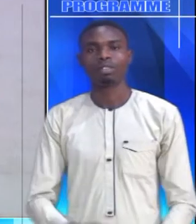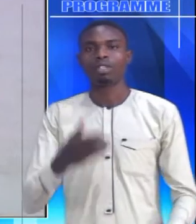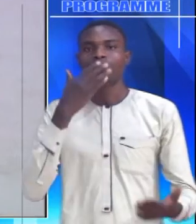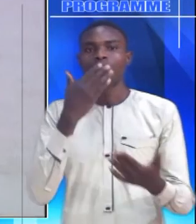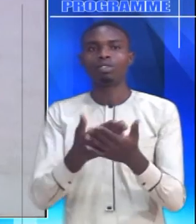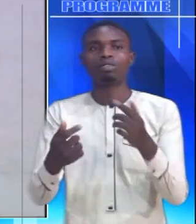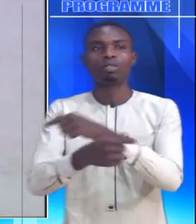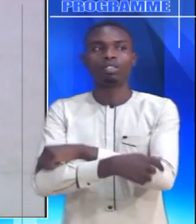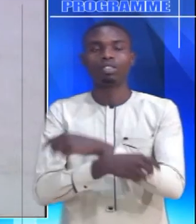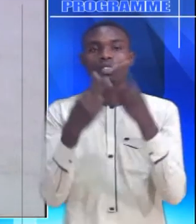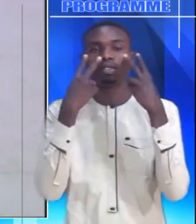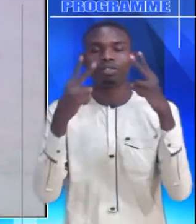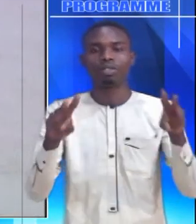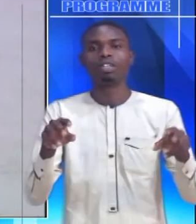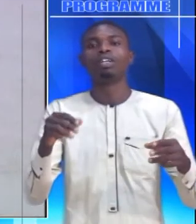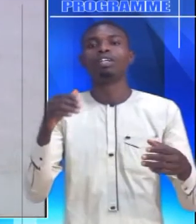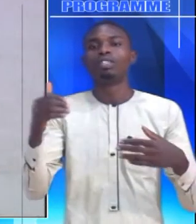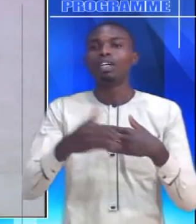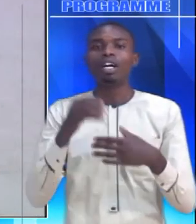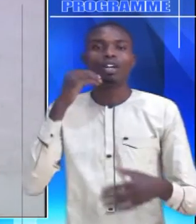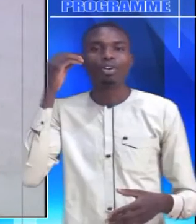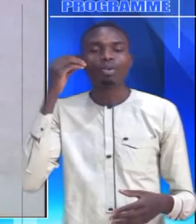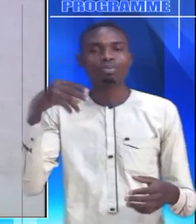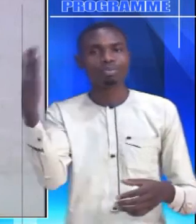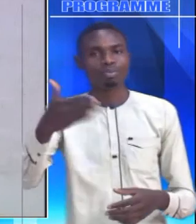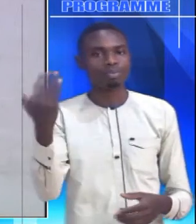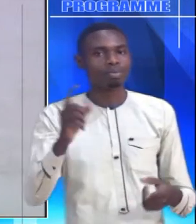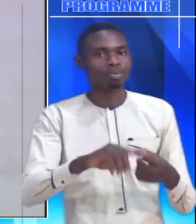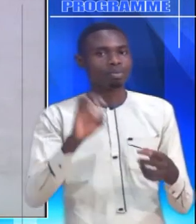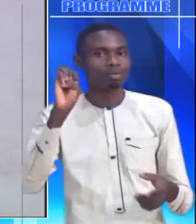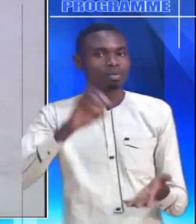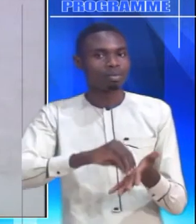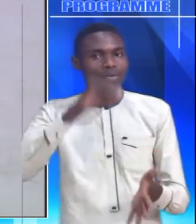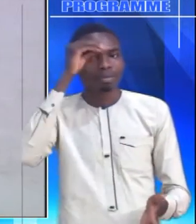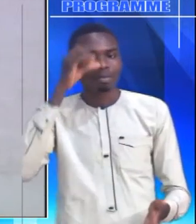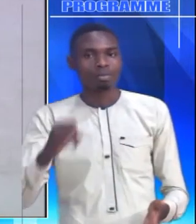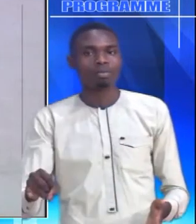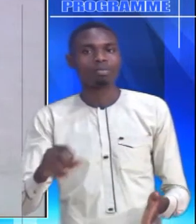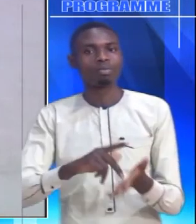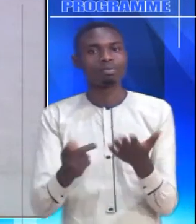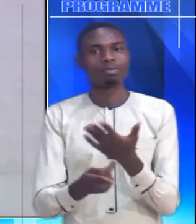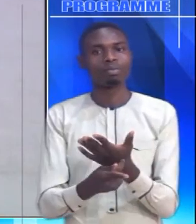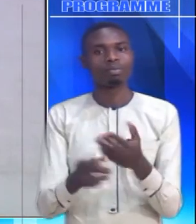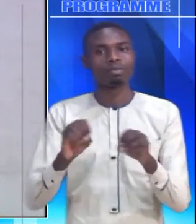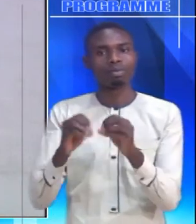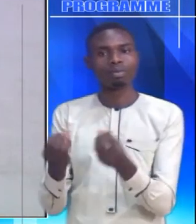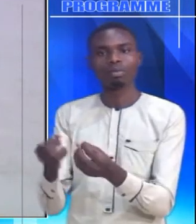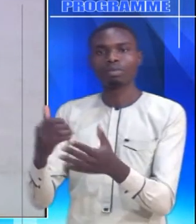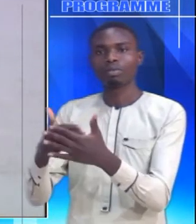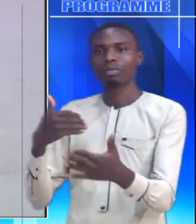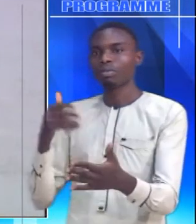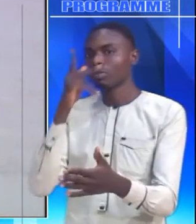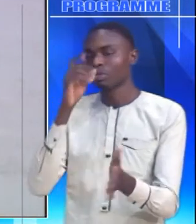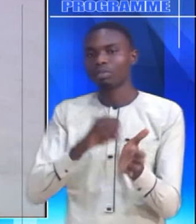Good day, viewer at home. Welcome to e-learning program organized by Kebbi State Ministry of Education to cushion the effect